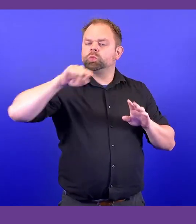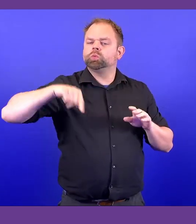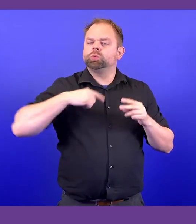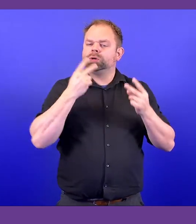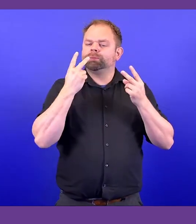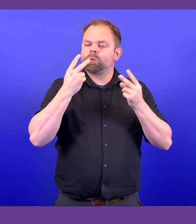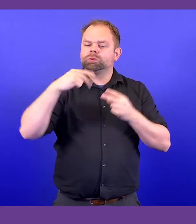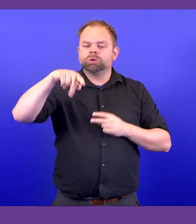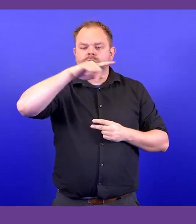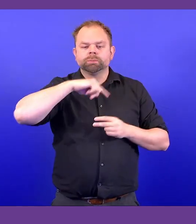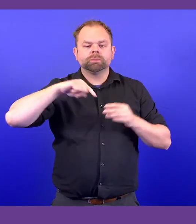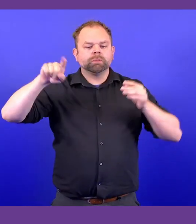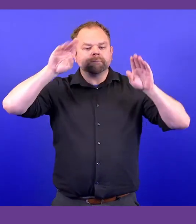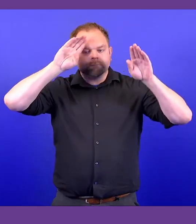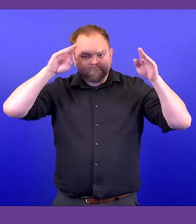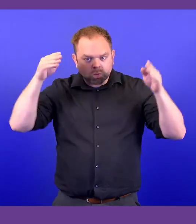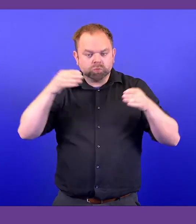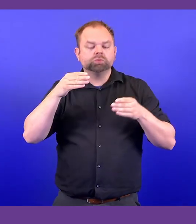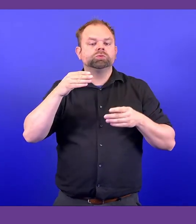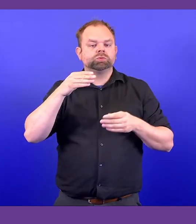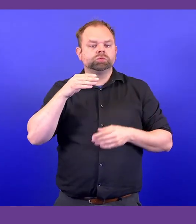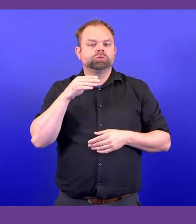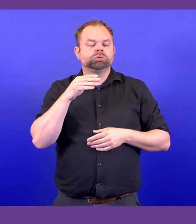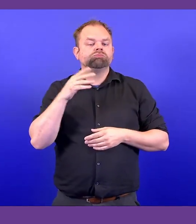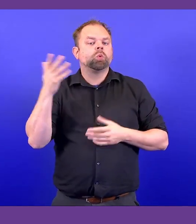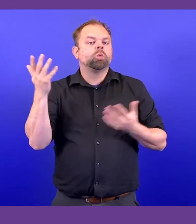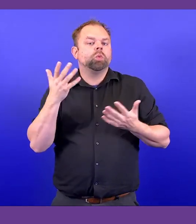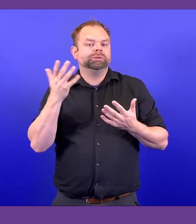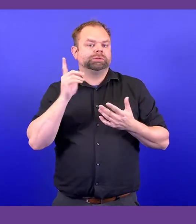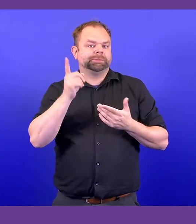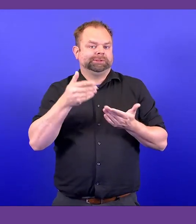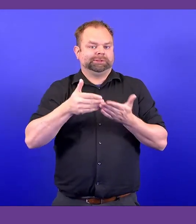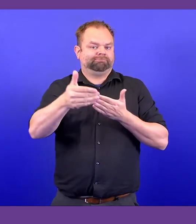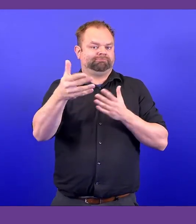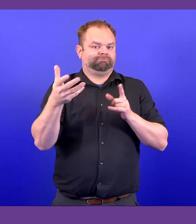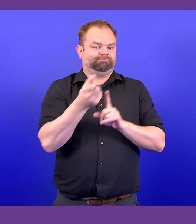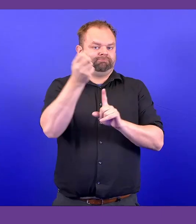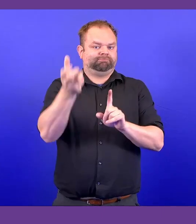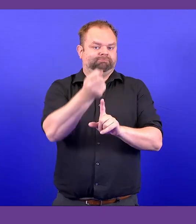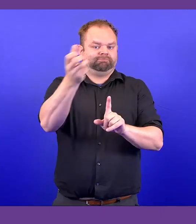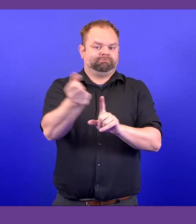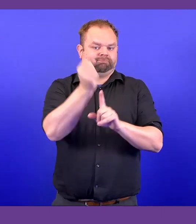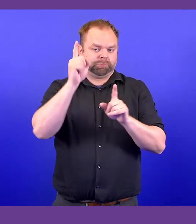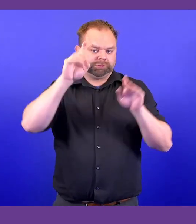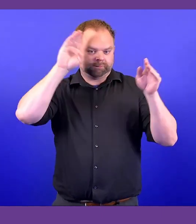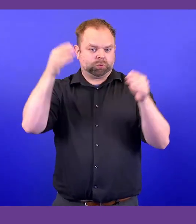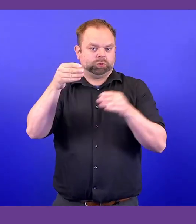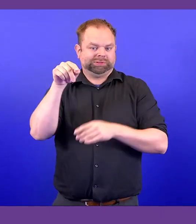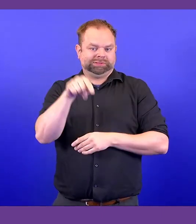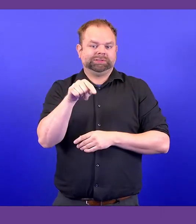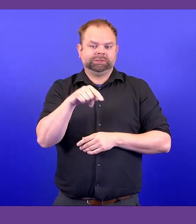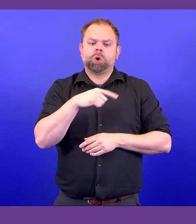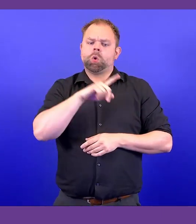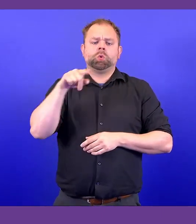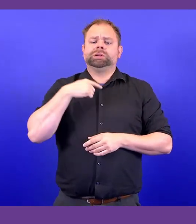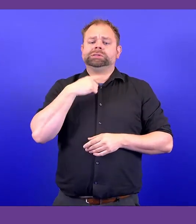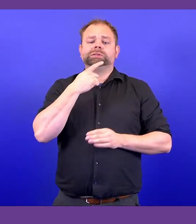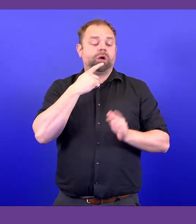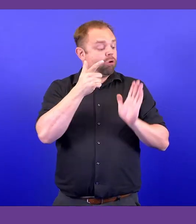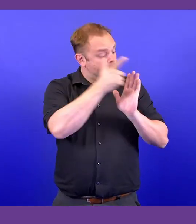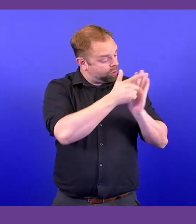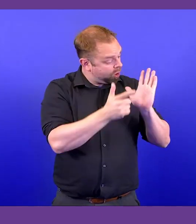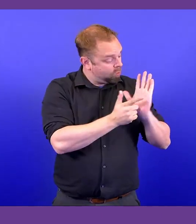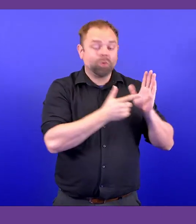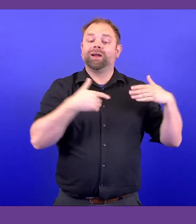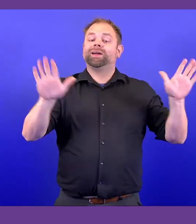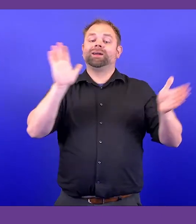UITP, but we're also hearing about the day-to-day issues that people still face. My next question was really about